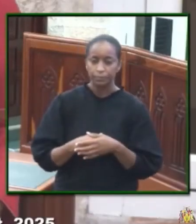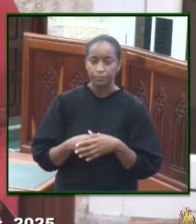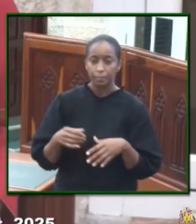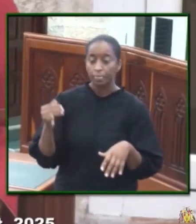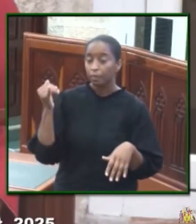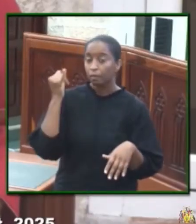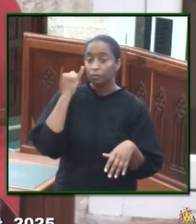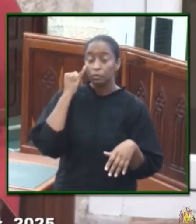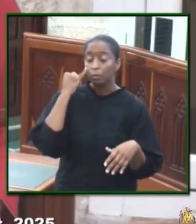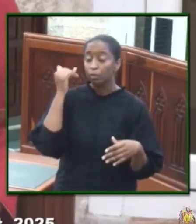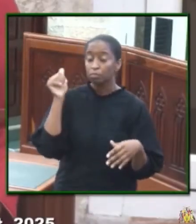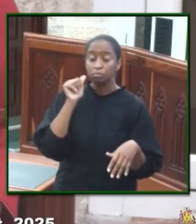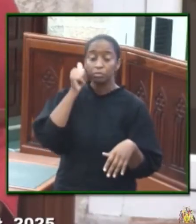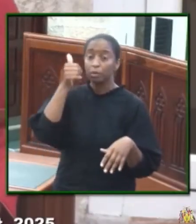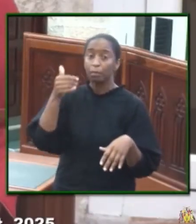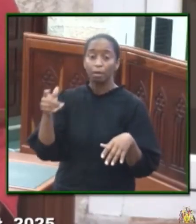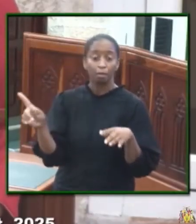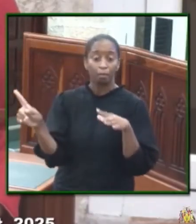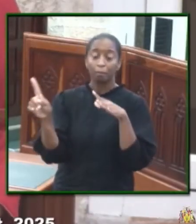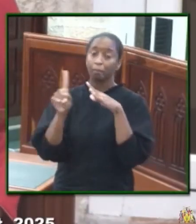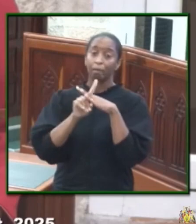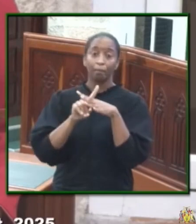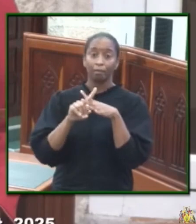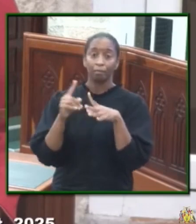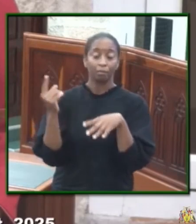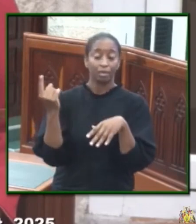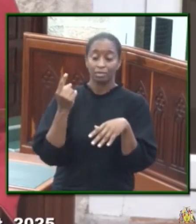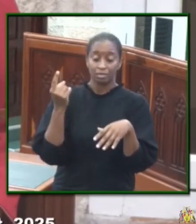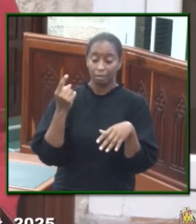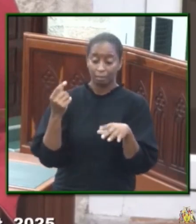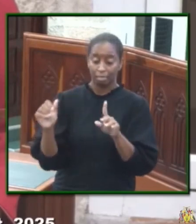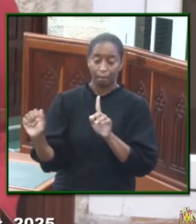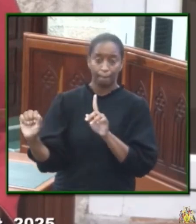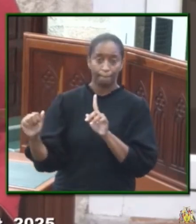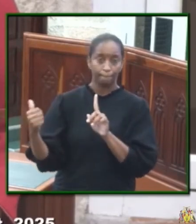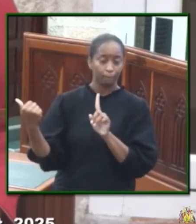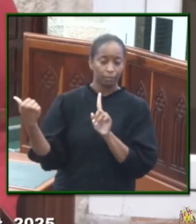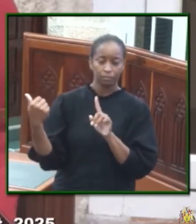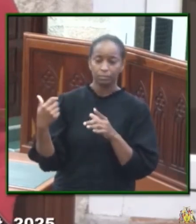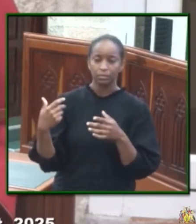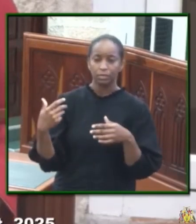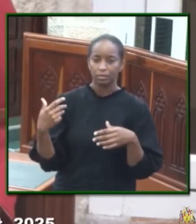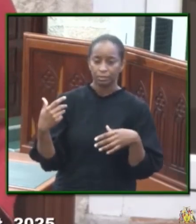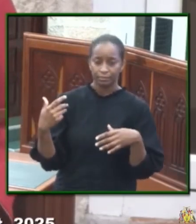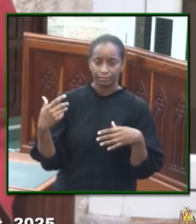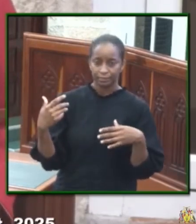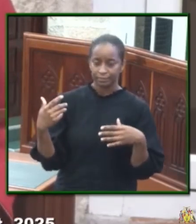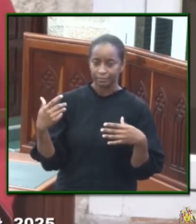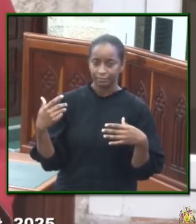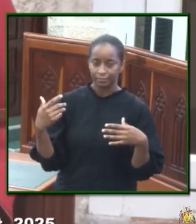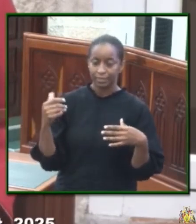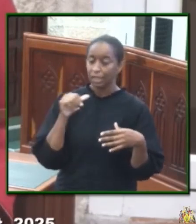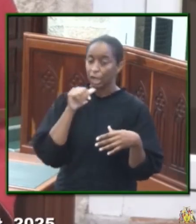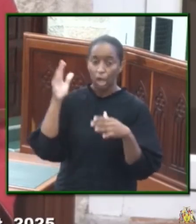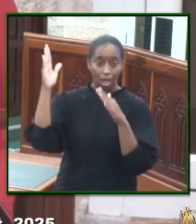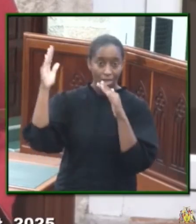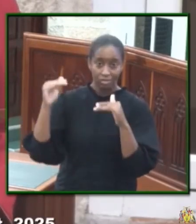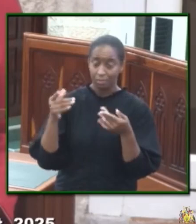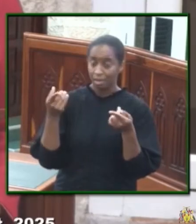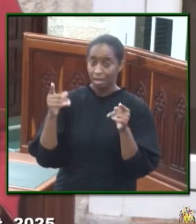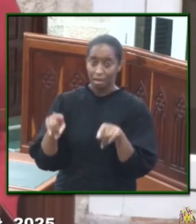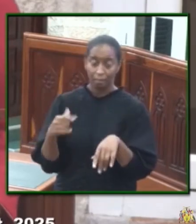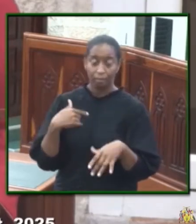forbid, tomorrow, I know that I have left in your hands a capable,